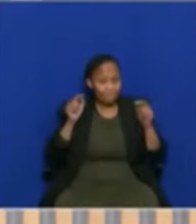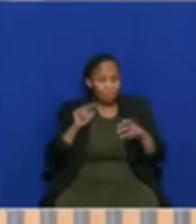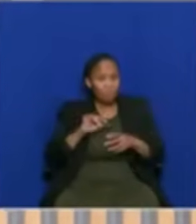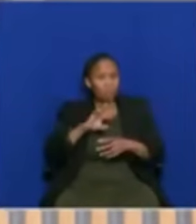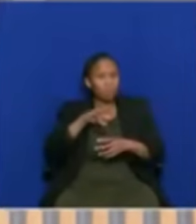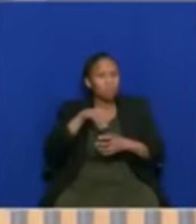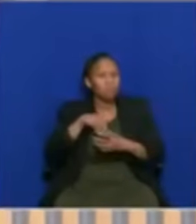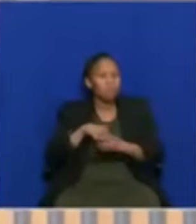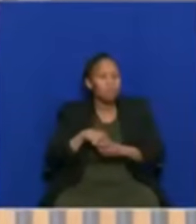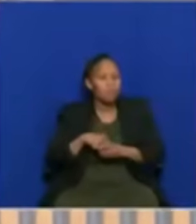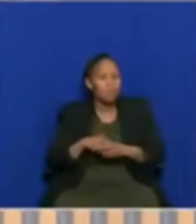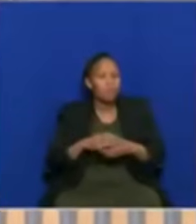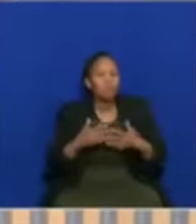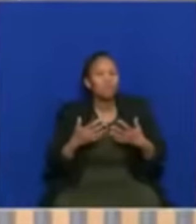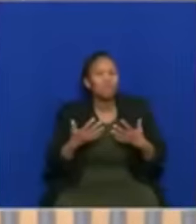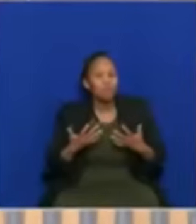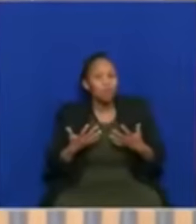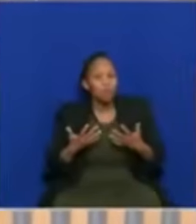manipulating promotions.